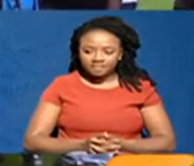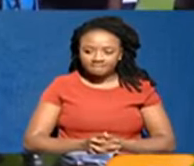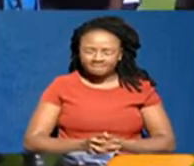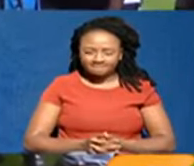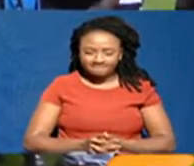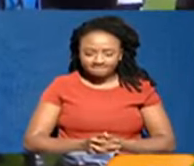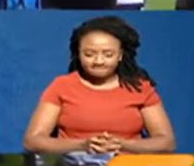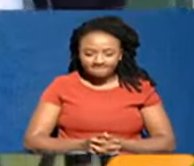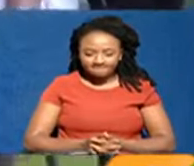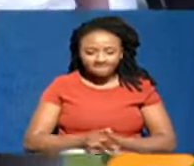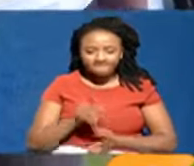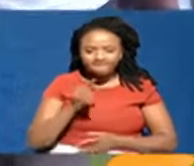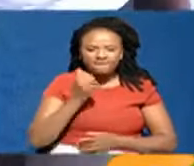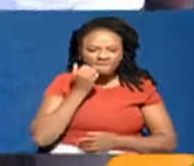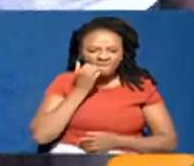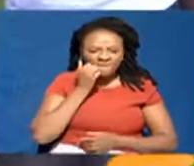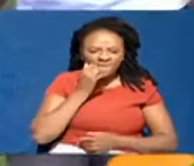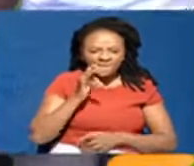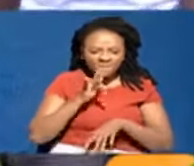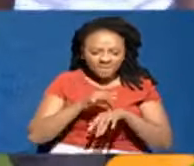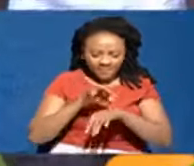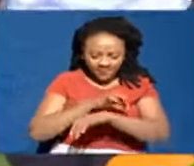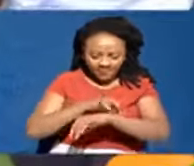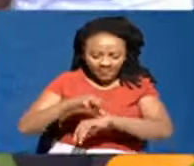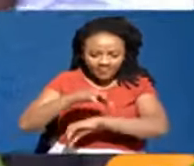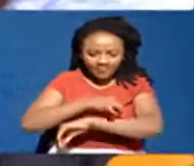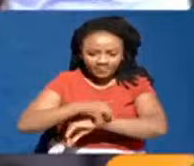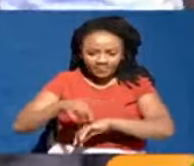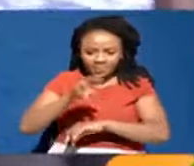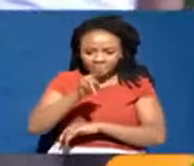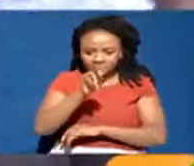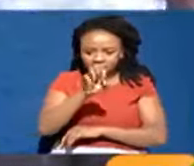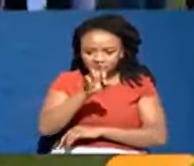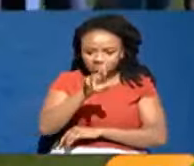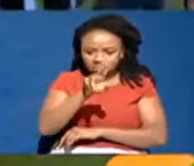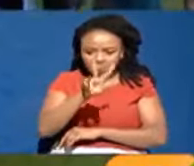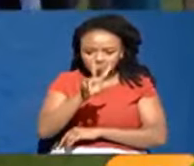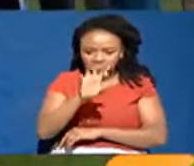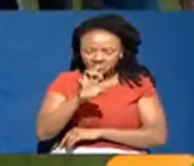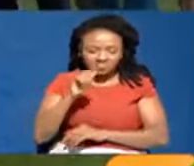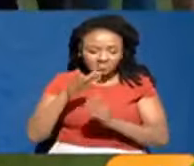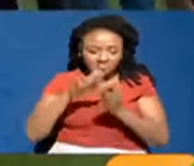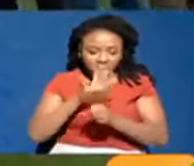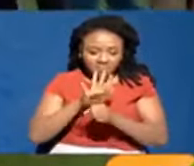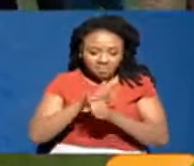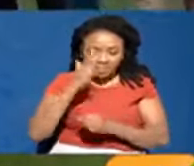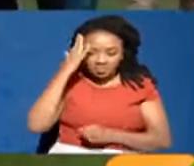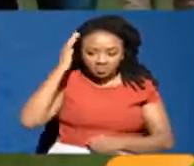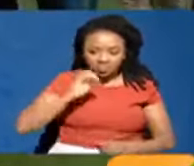Parkinson's disease is a nervous system disorder that remains relatively unknown to many.